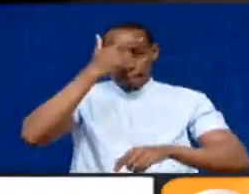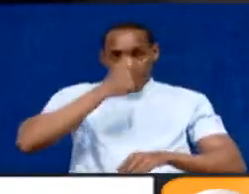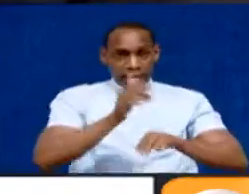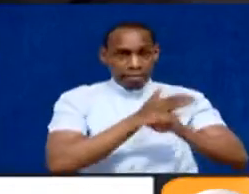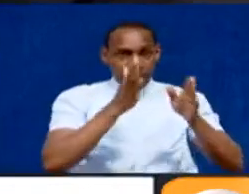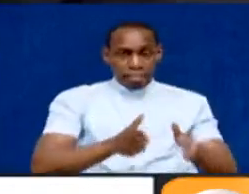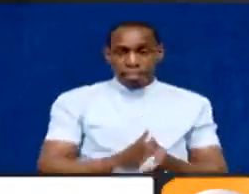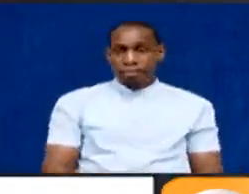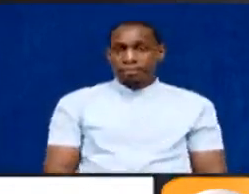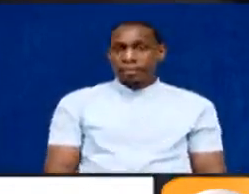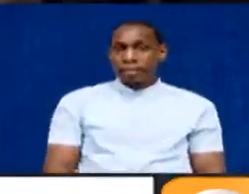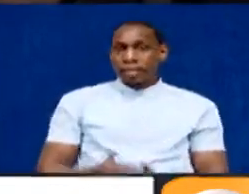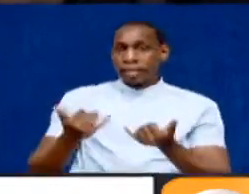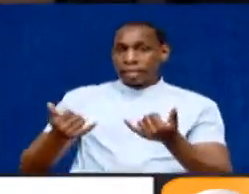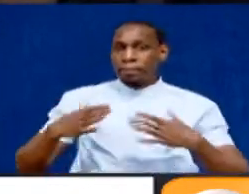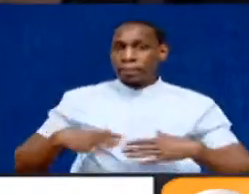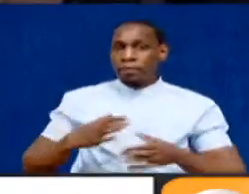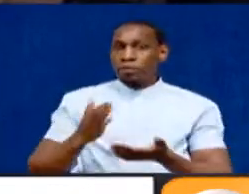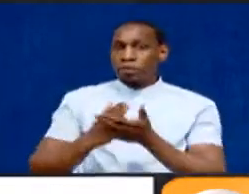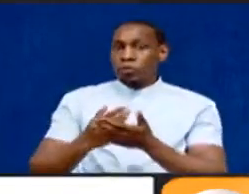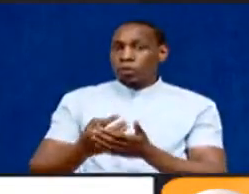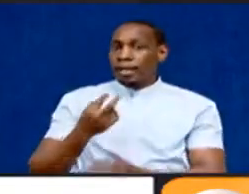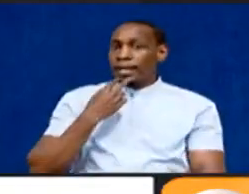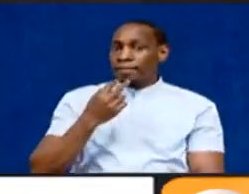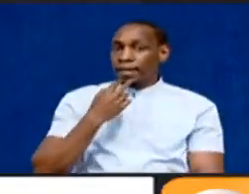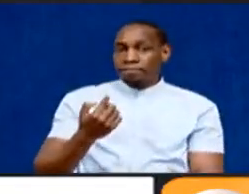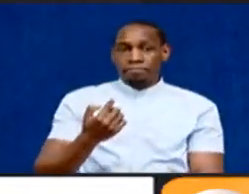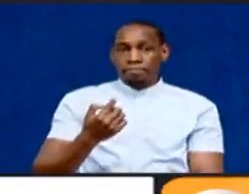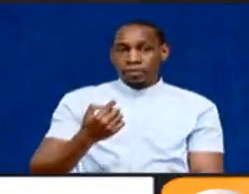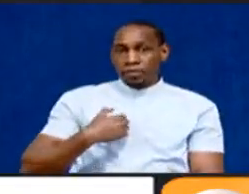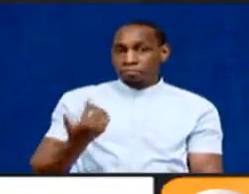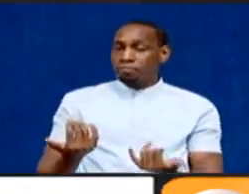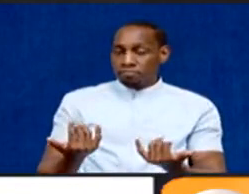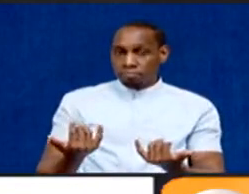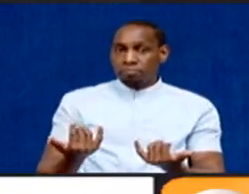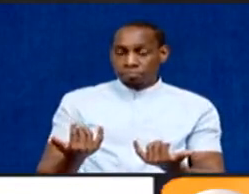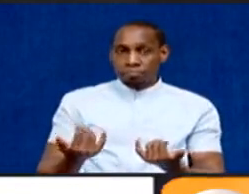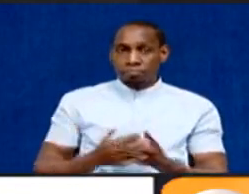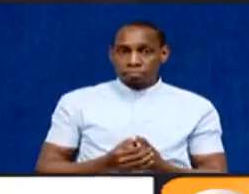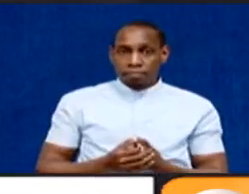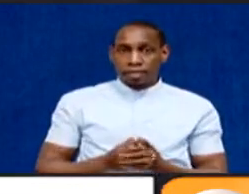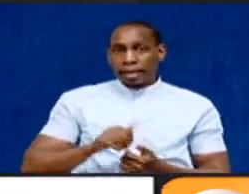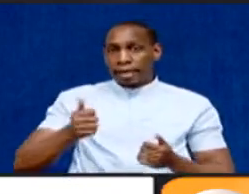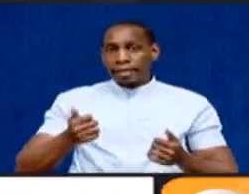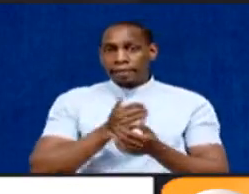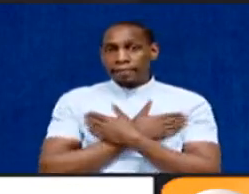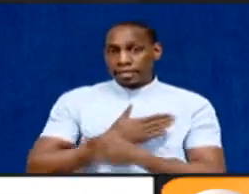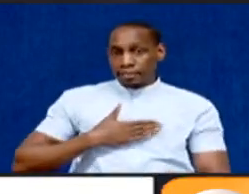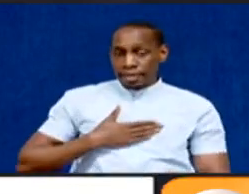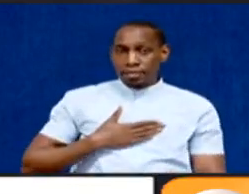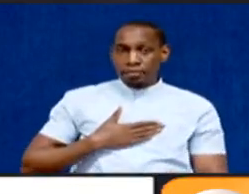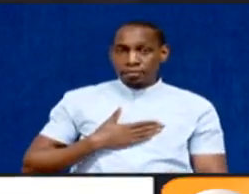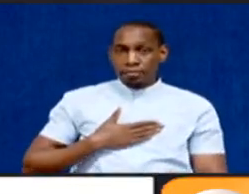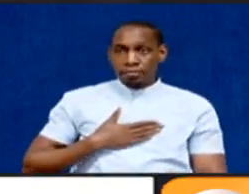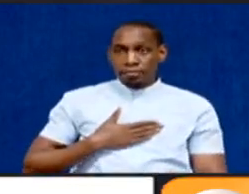Moses. And, you know, people used to laugh at me. You know, they used to some of my friends